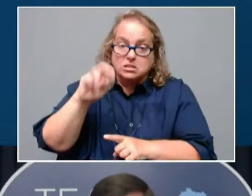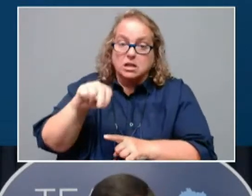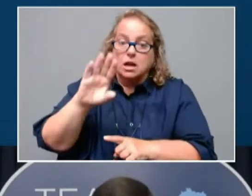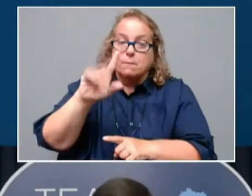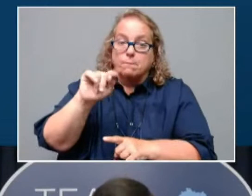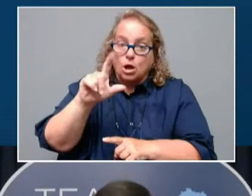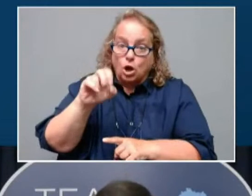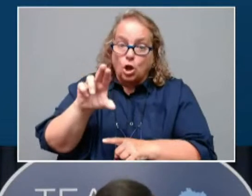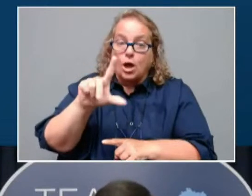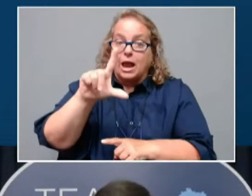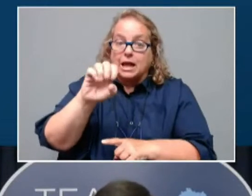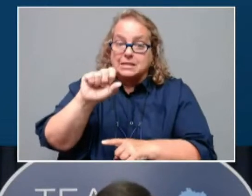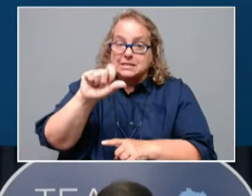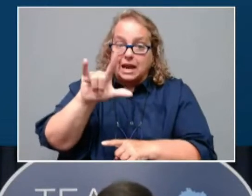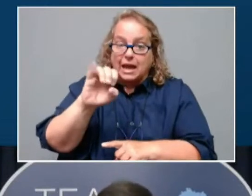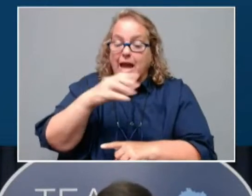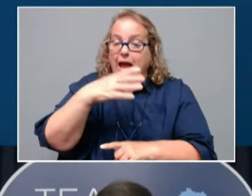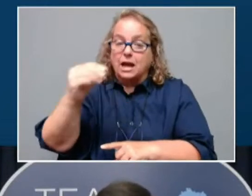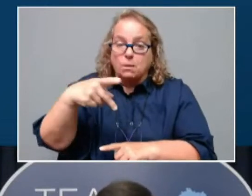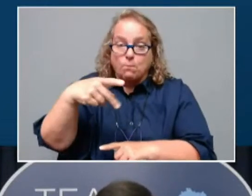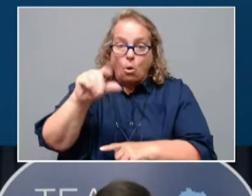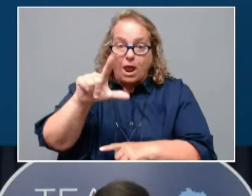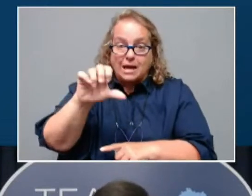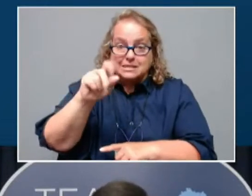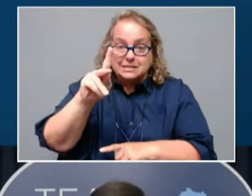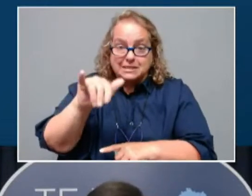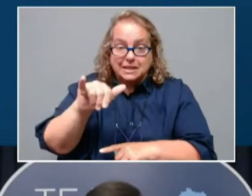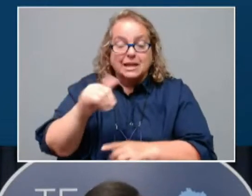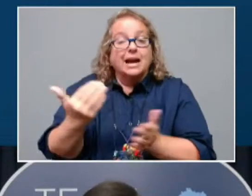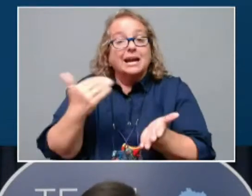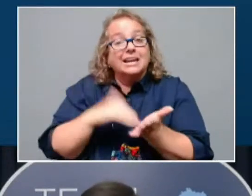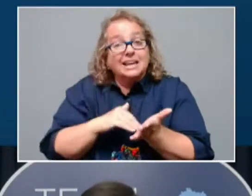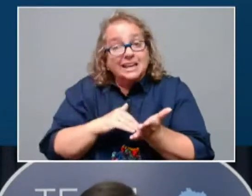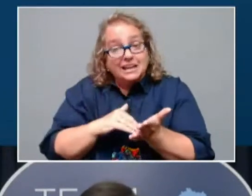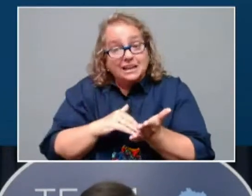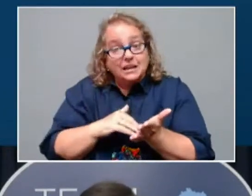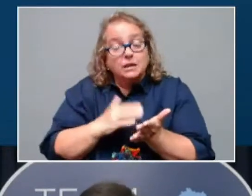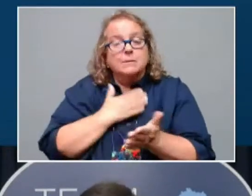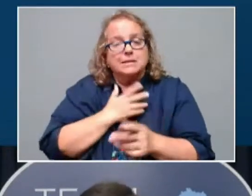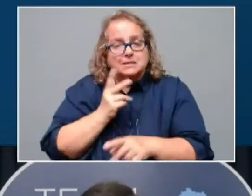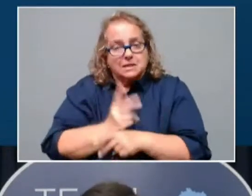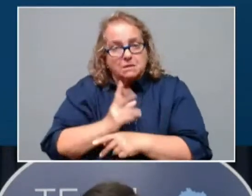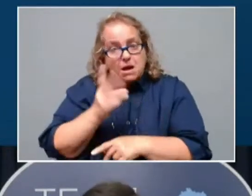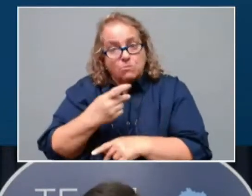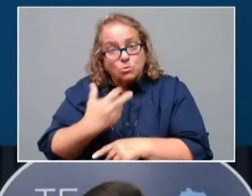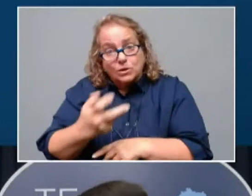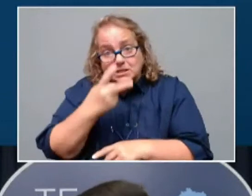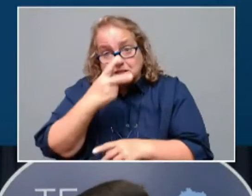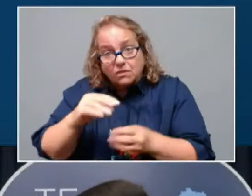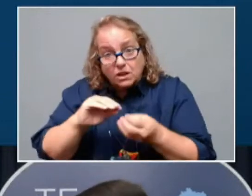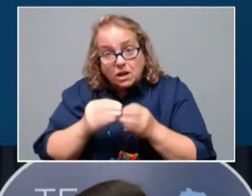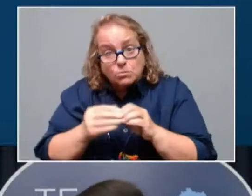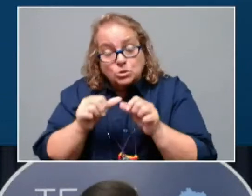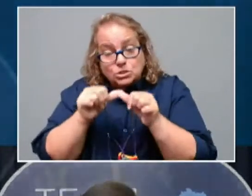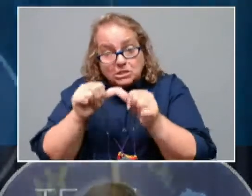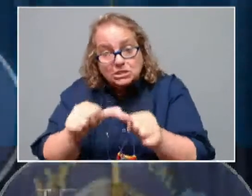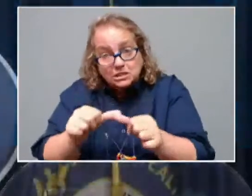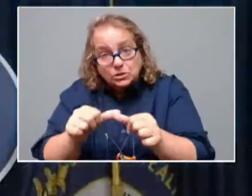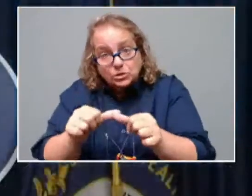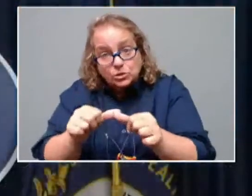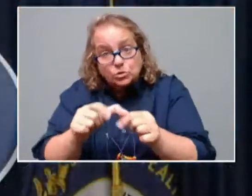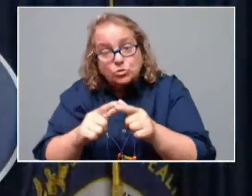Pulaski. Again, please keep it up. We want to see those numbers continue to